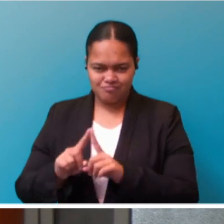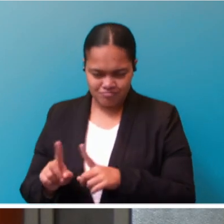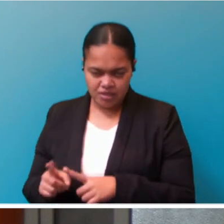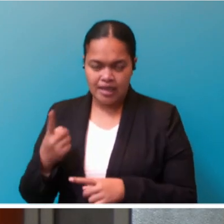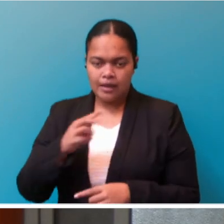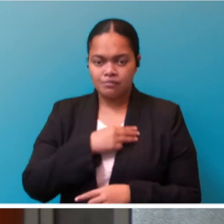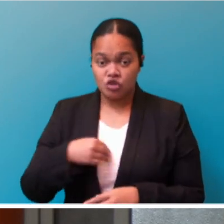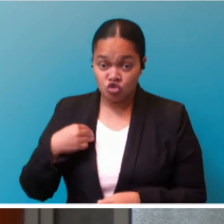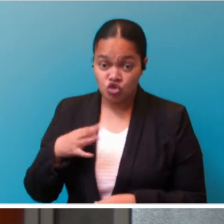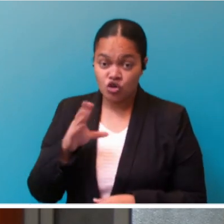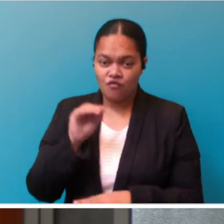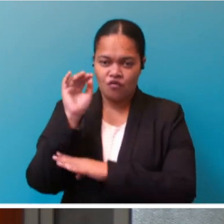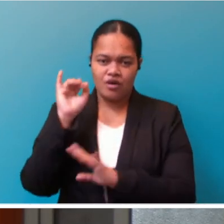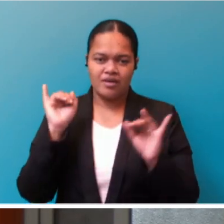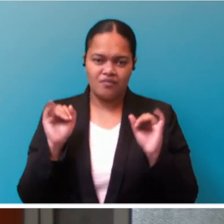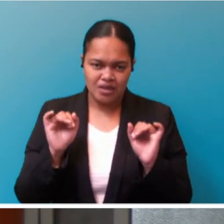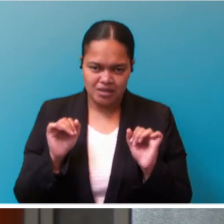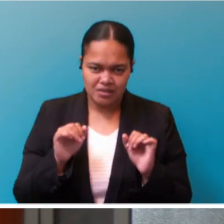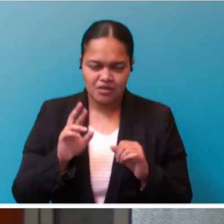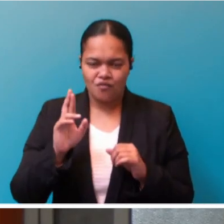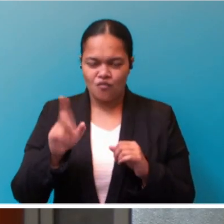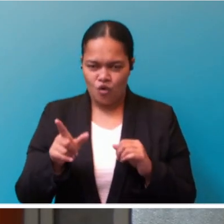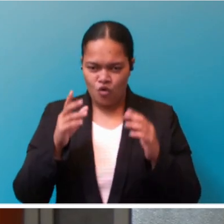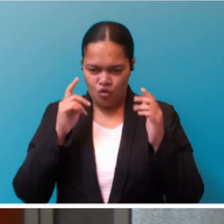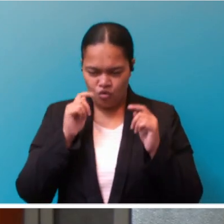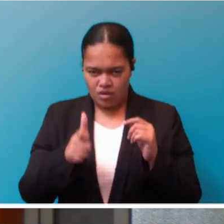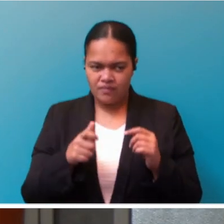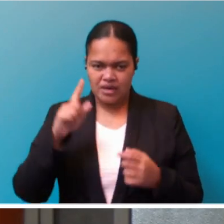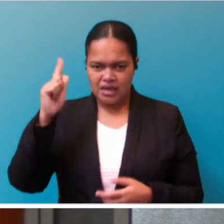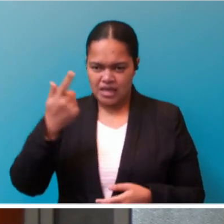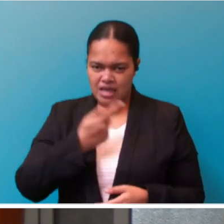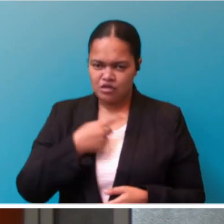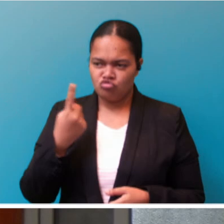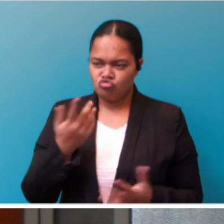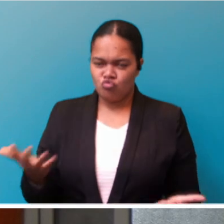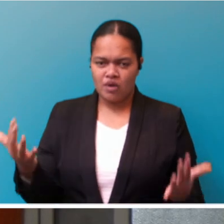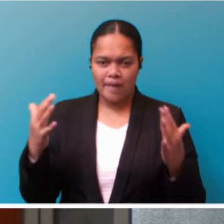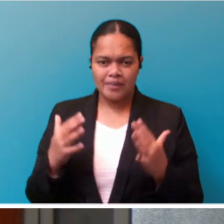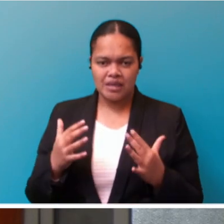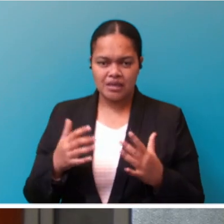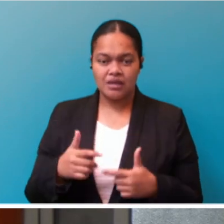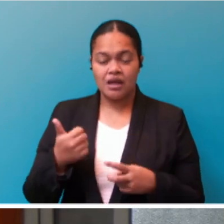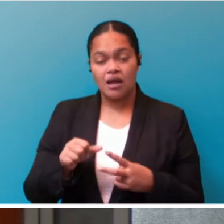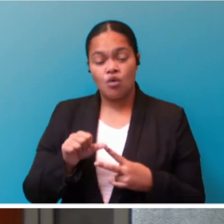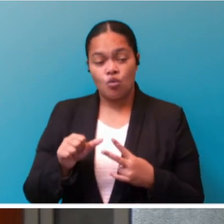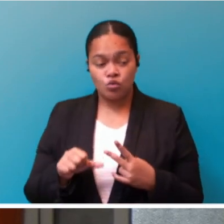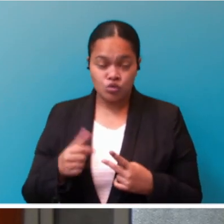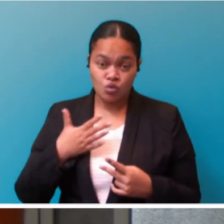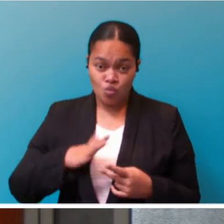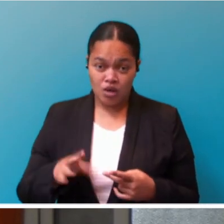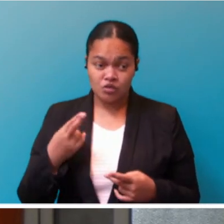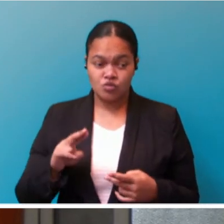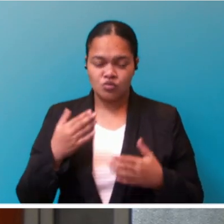Ministry of Foreign Affairs for looking after all the guests who had come in. I'd also like to express